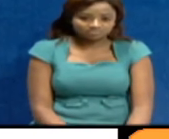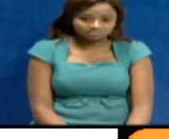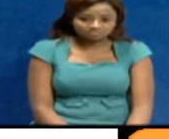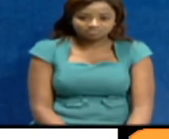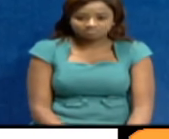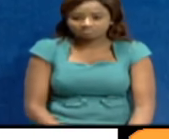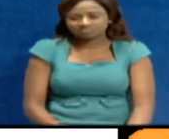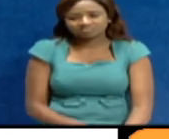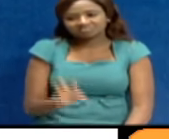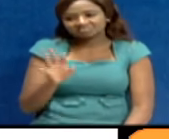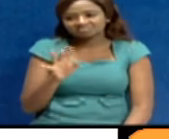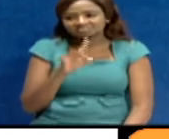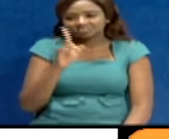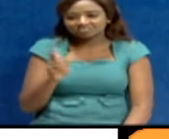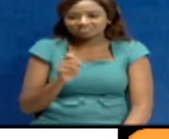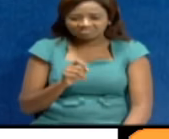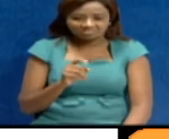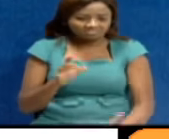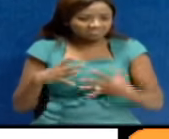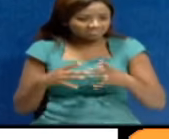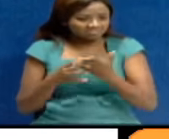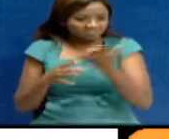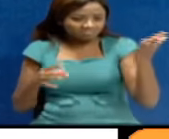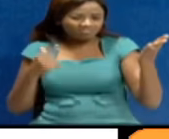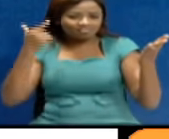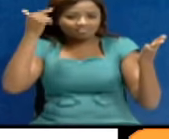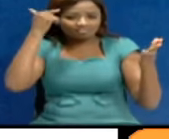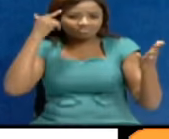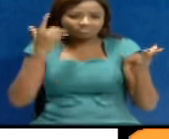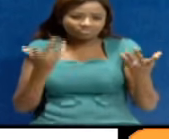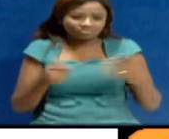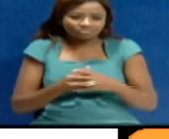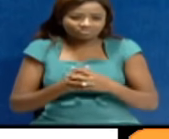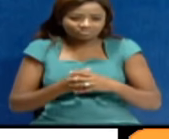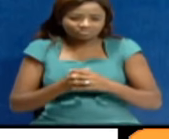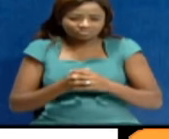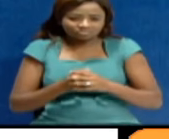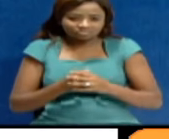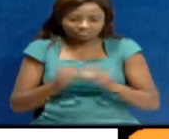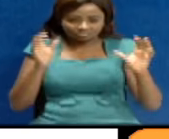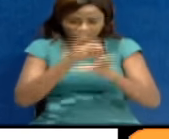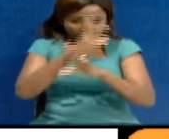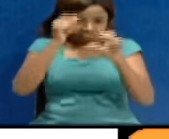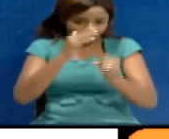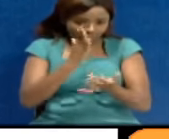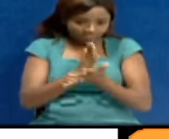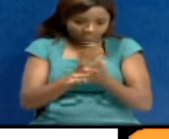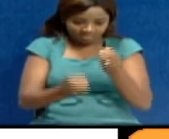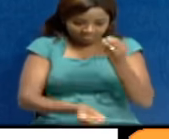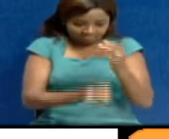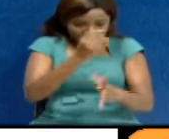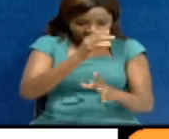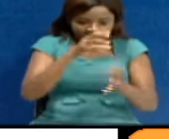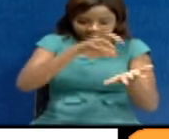line. For those legal minds who feel that there was nitpicking on this part, that by and large, the president did establish the office of the